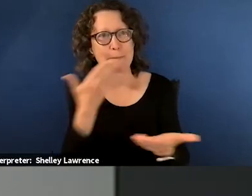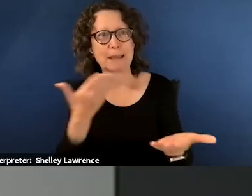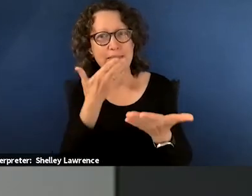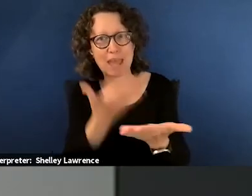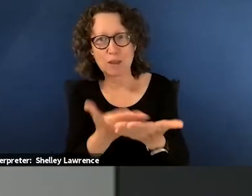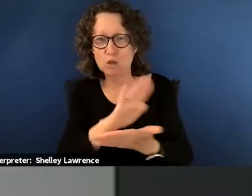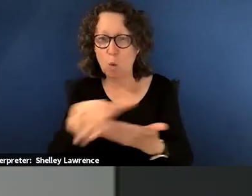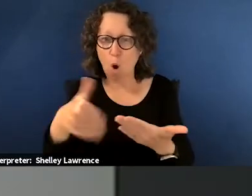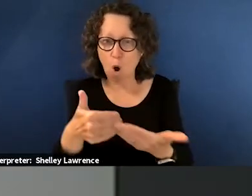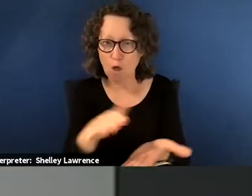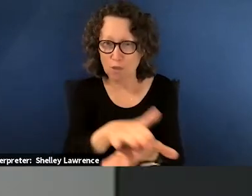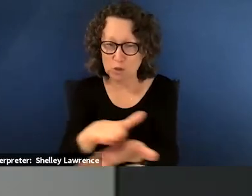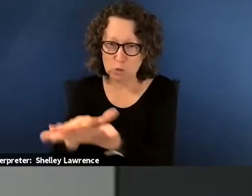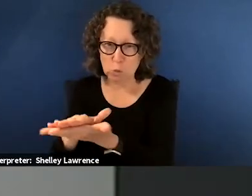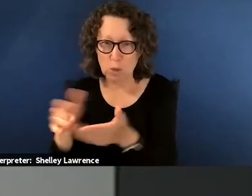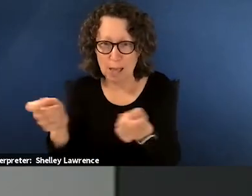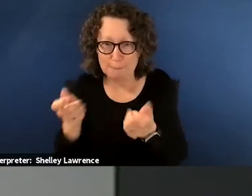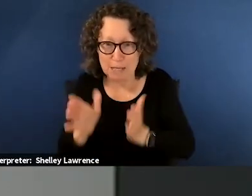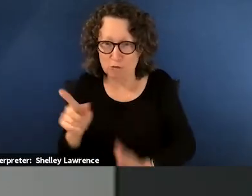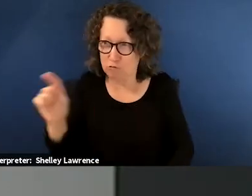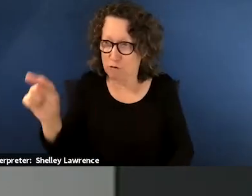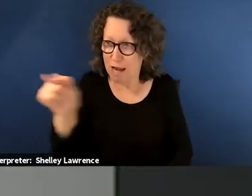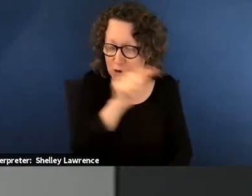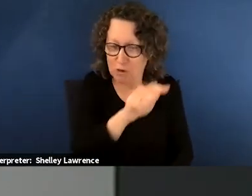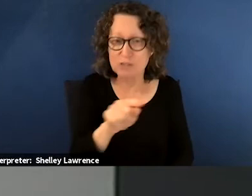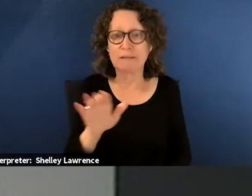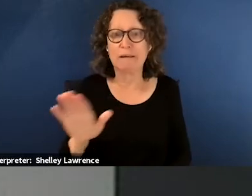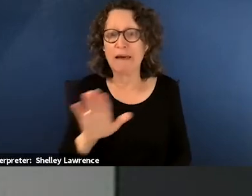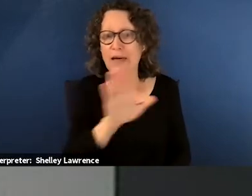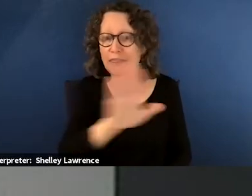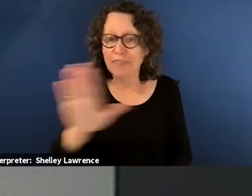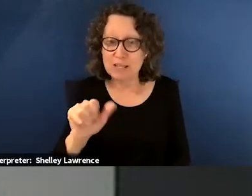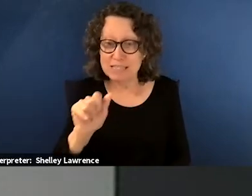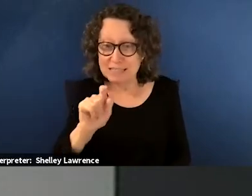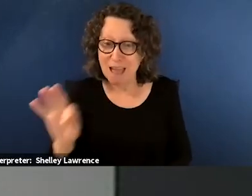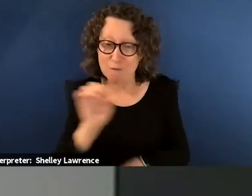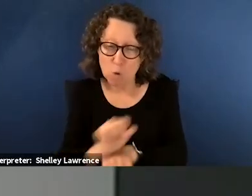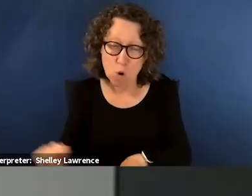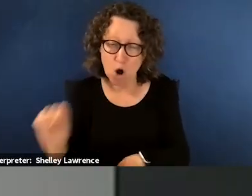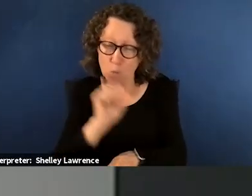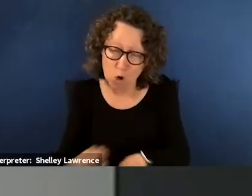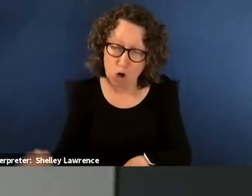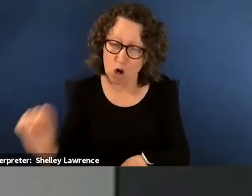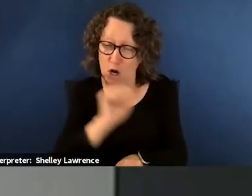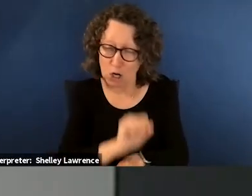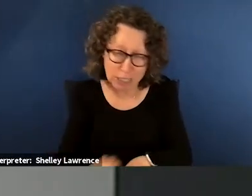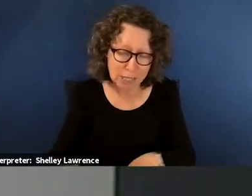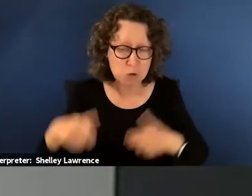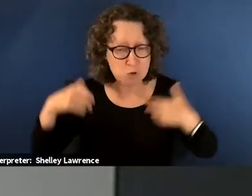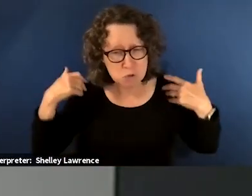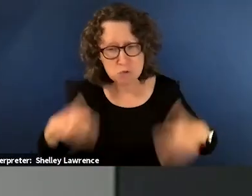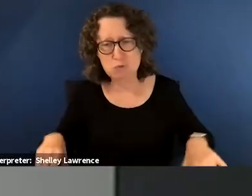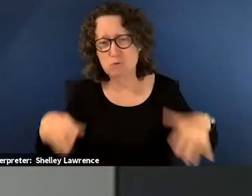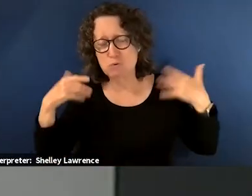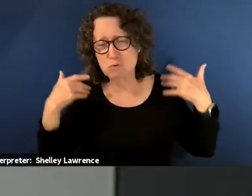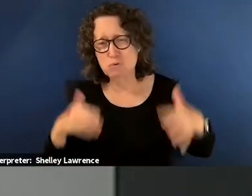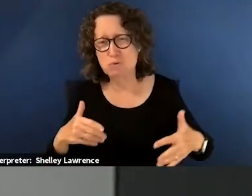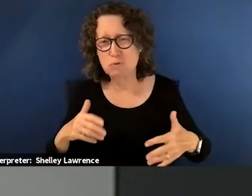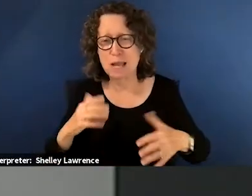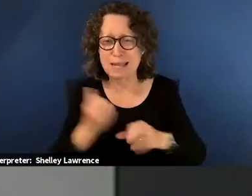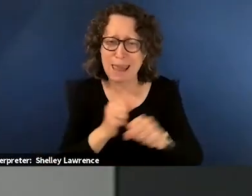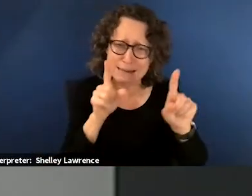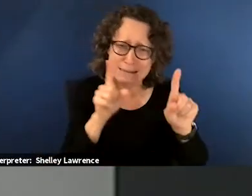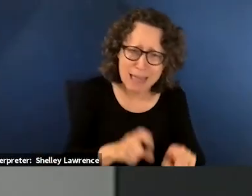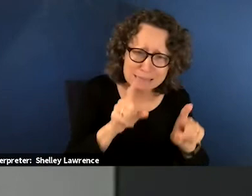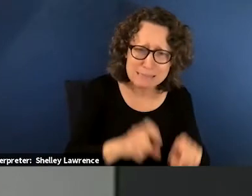site administrators, all the staff that are working so extremely hard, getting the